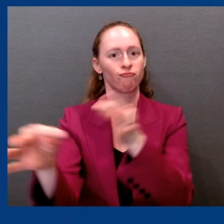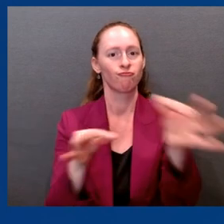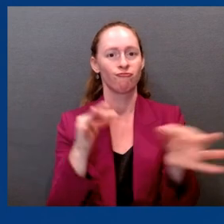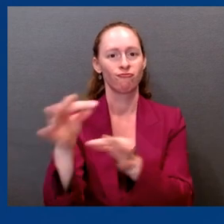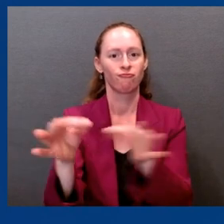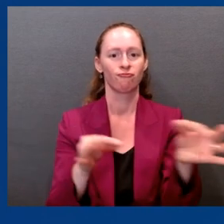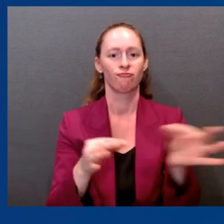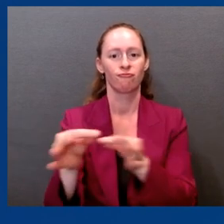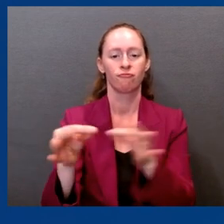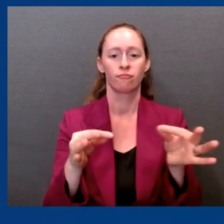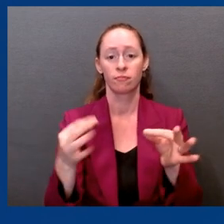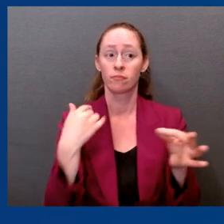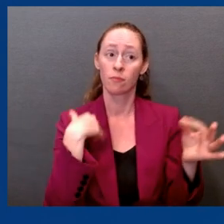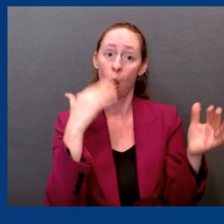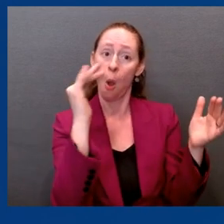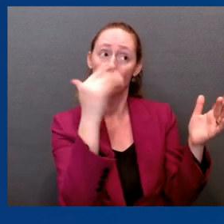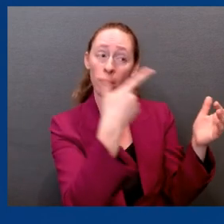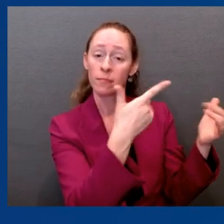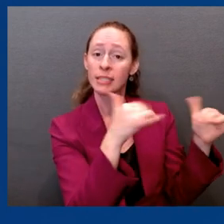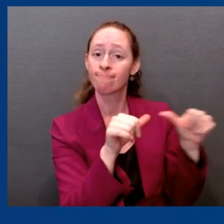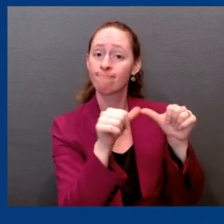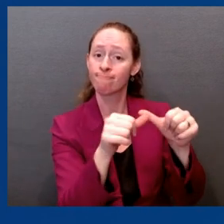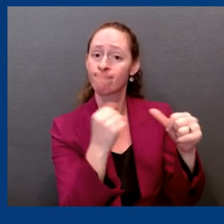we're going to keep you safe, we're going to stay ahead of this.